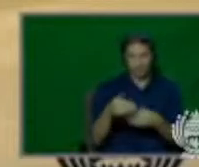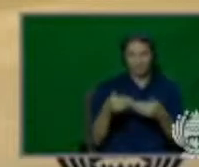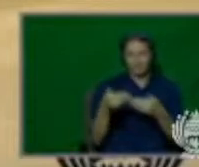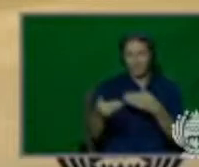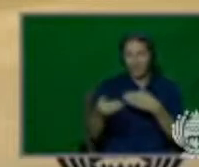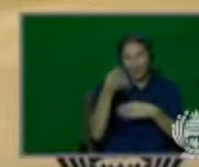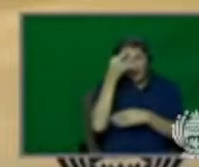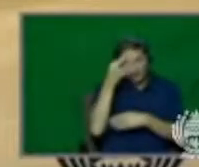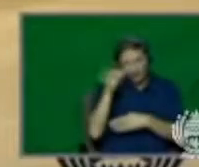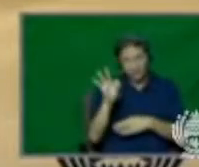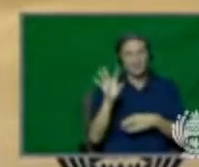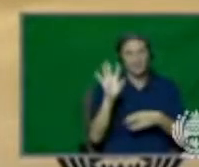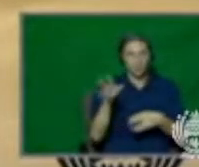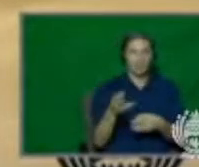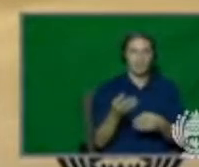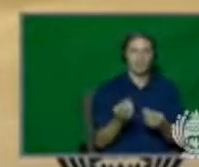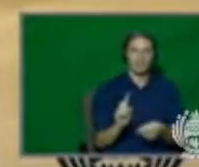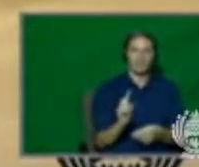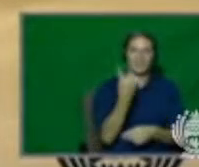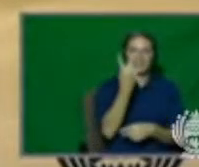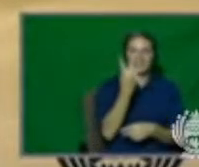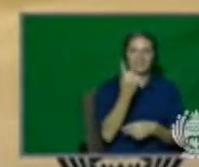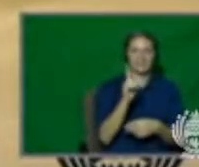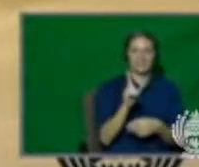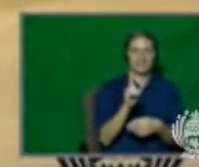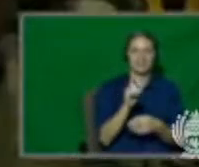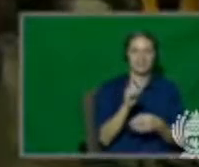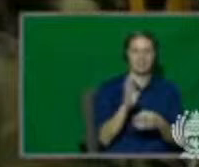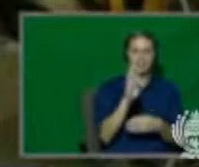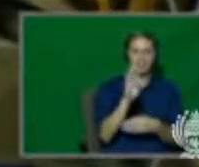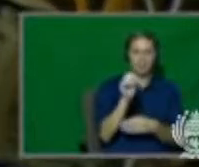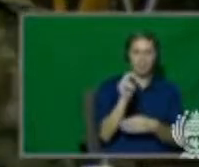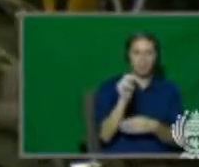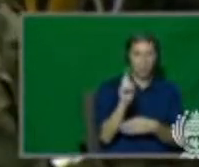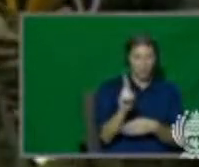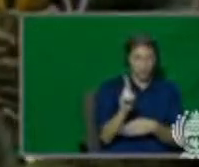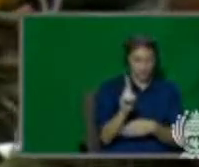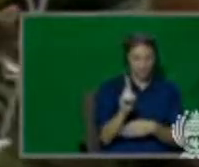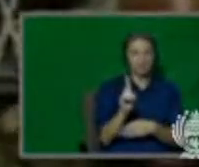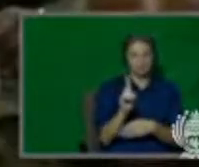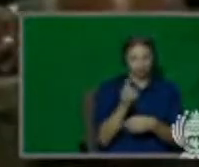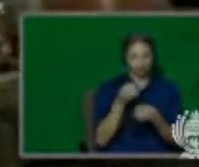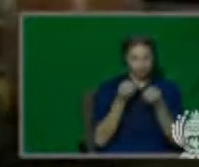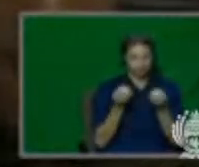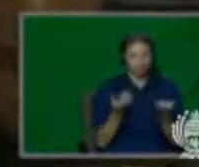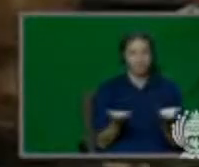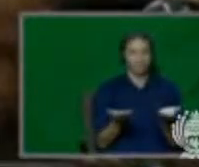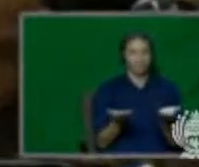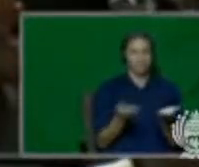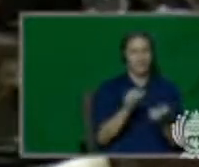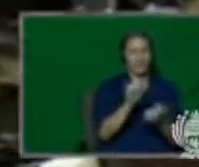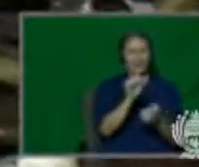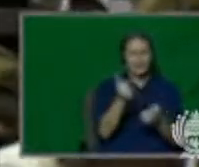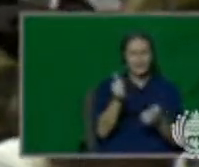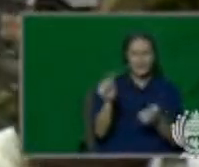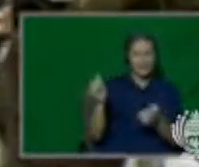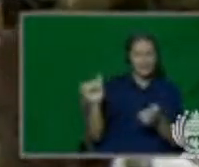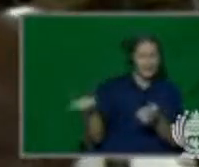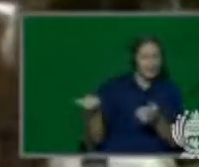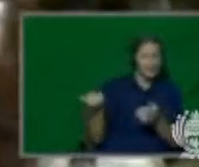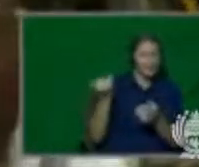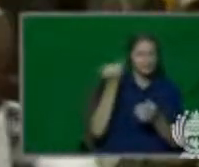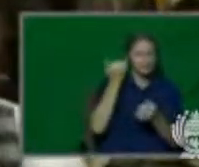infrastructure bond in 25-26. We will also introduce other innovative financing instruments